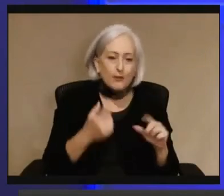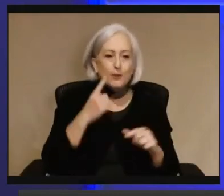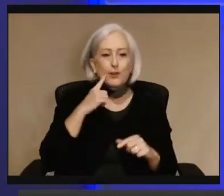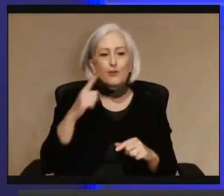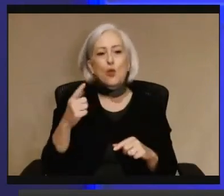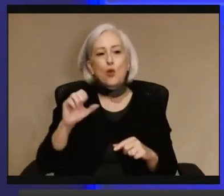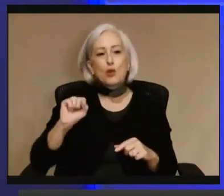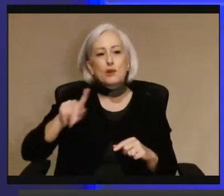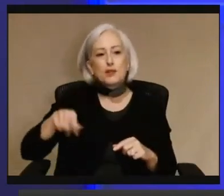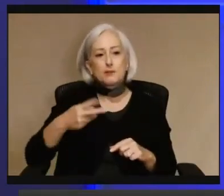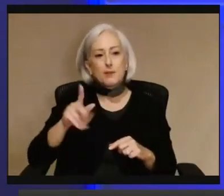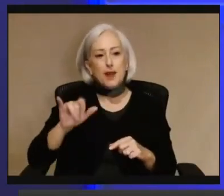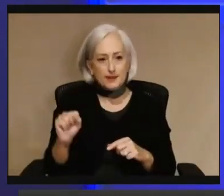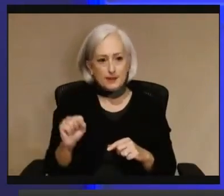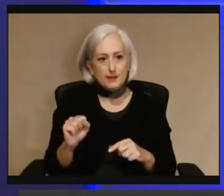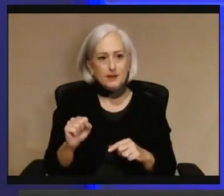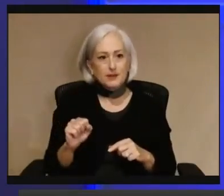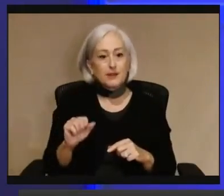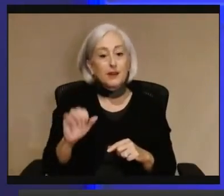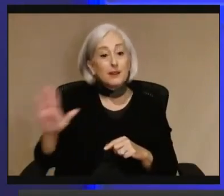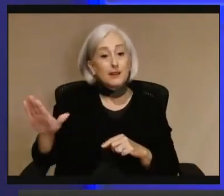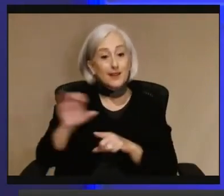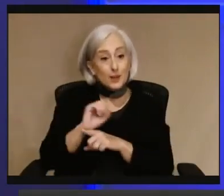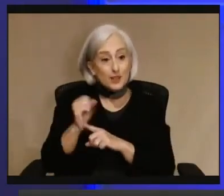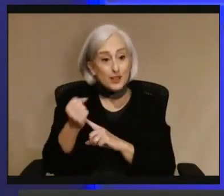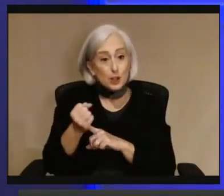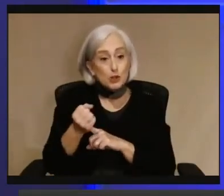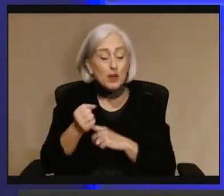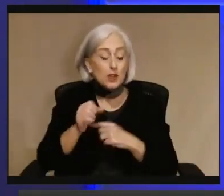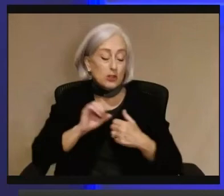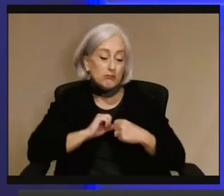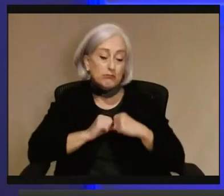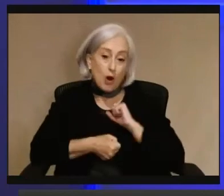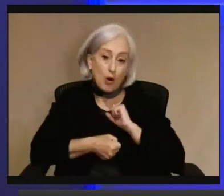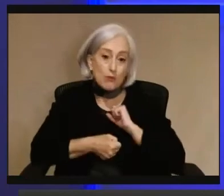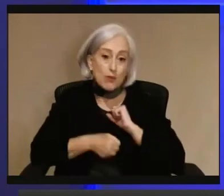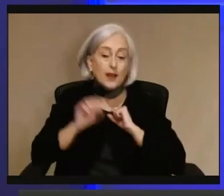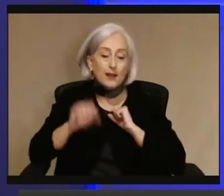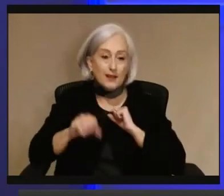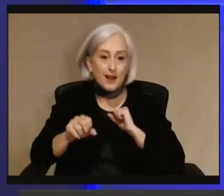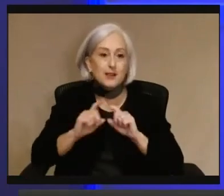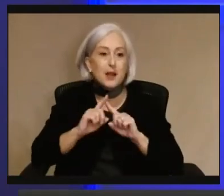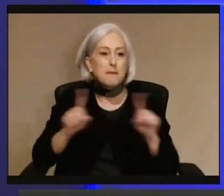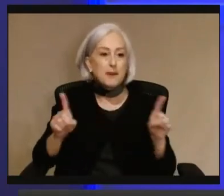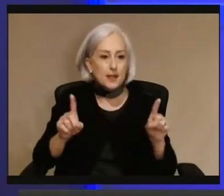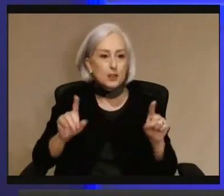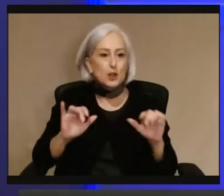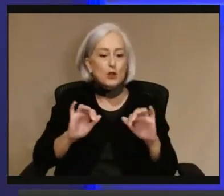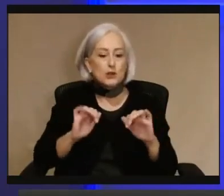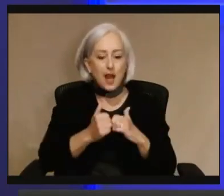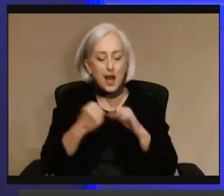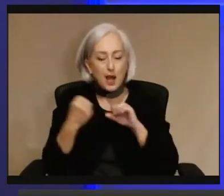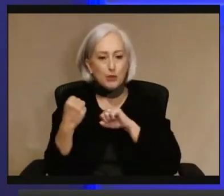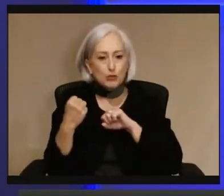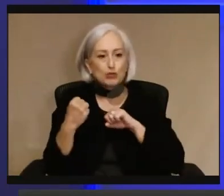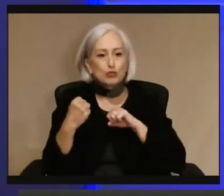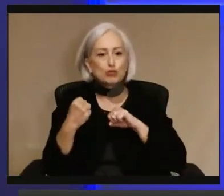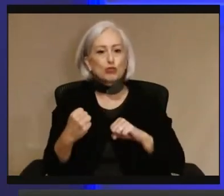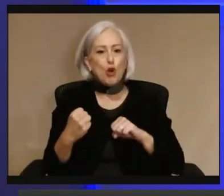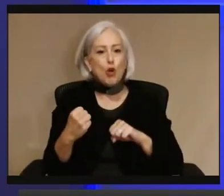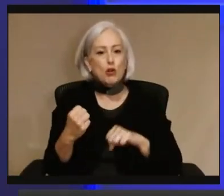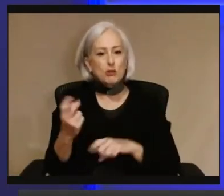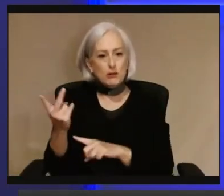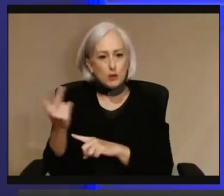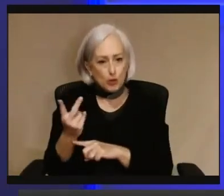situation is heartbreaking, but it just shows their resilience and how strong that they are to put this and use this as